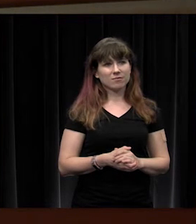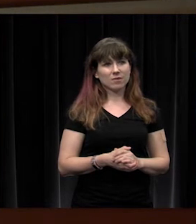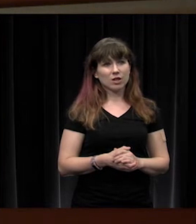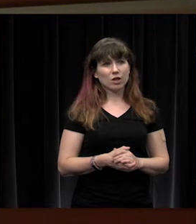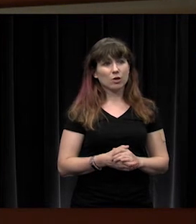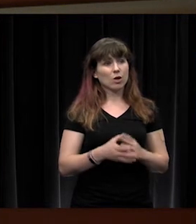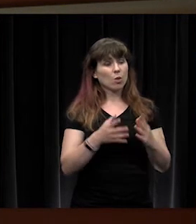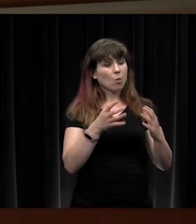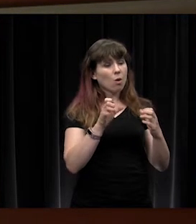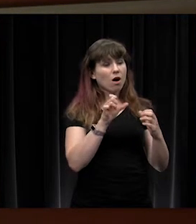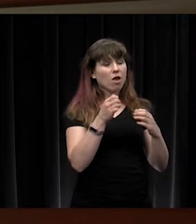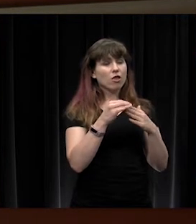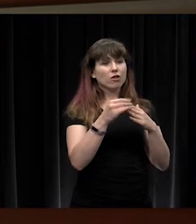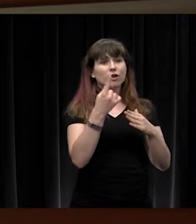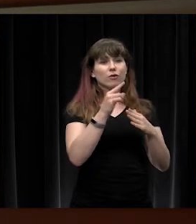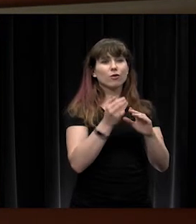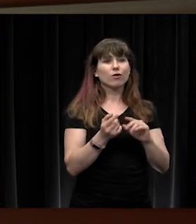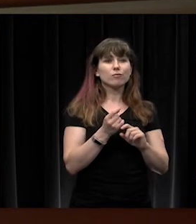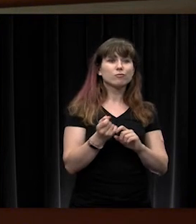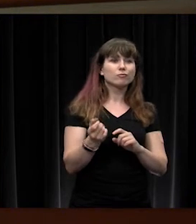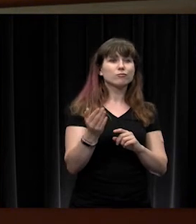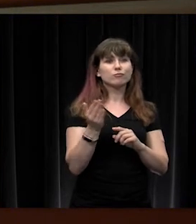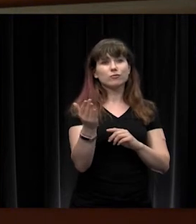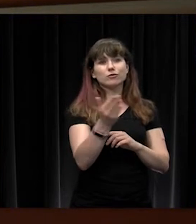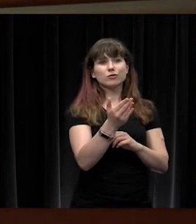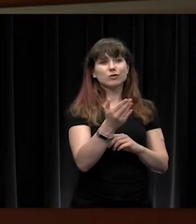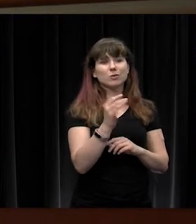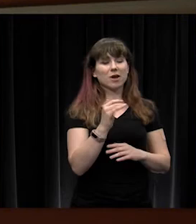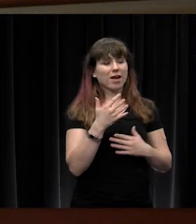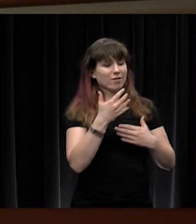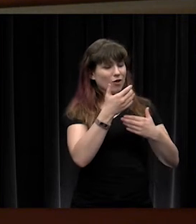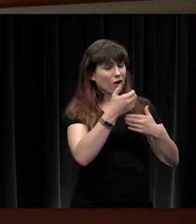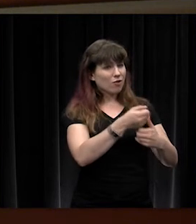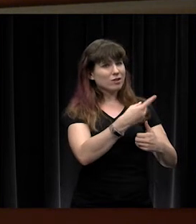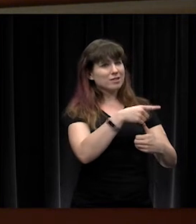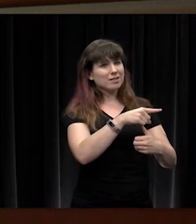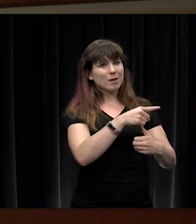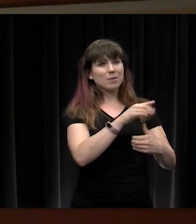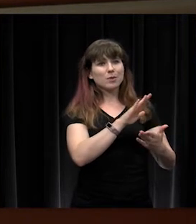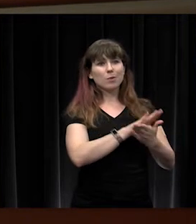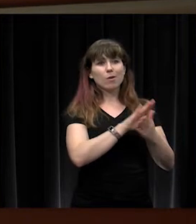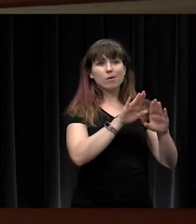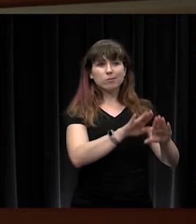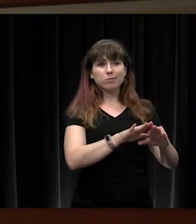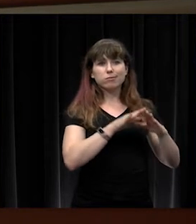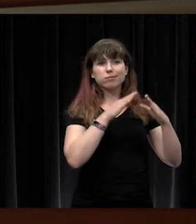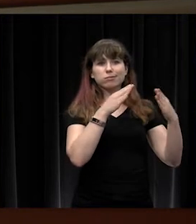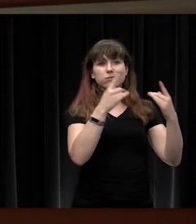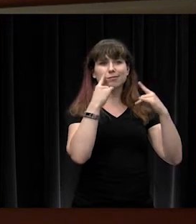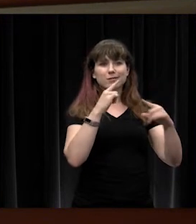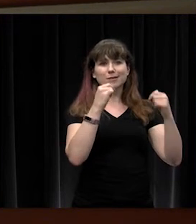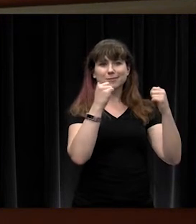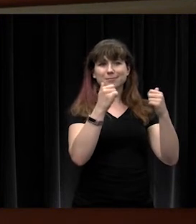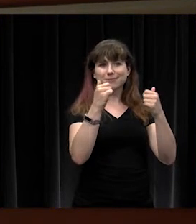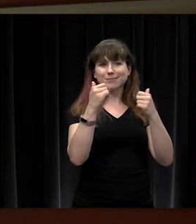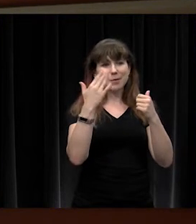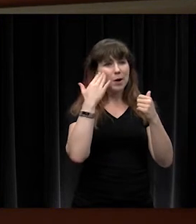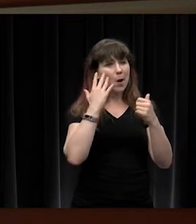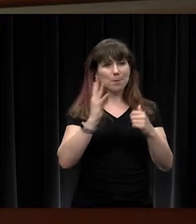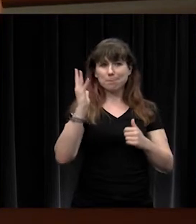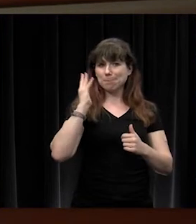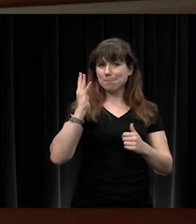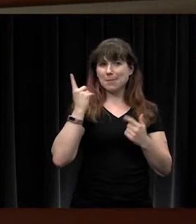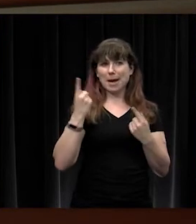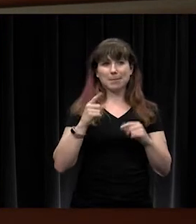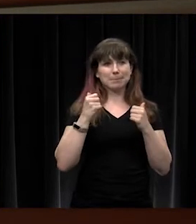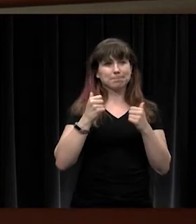the future, and that we have confidence in them to open school successfully as they have every other year. So that's